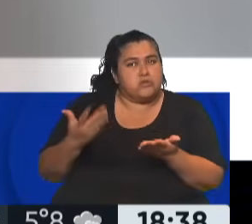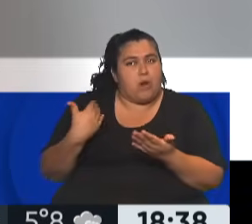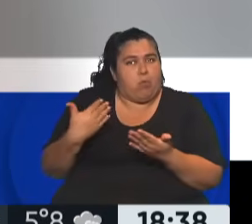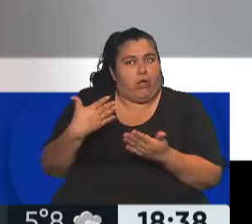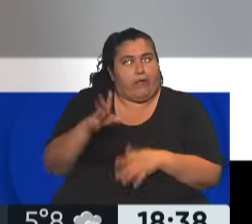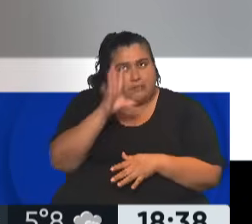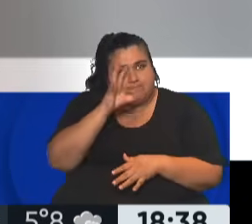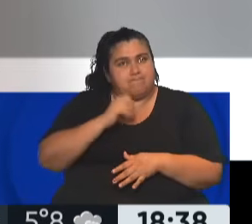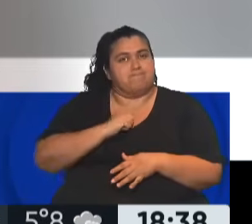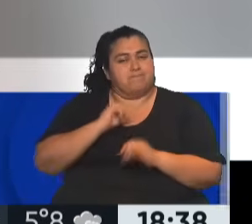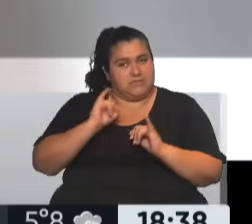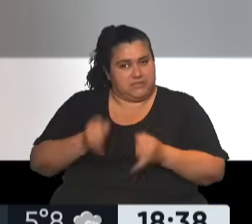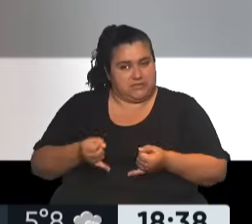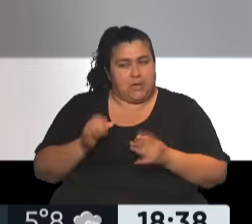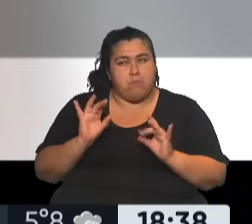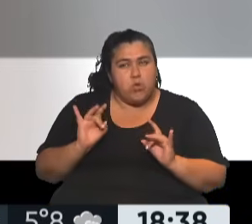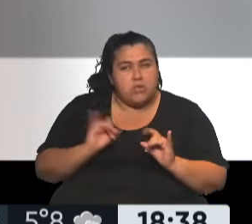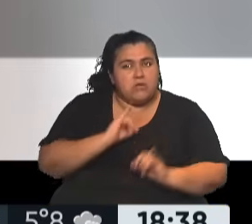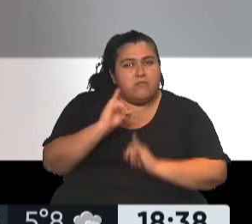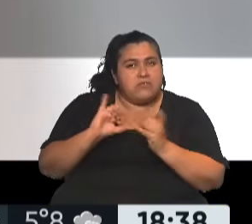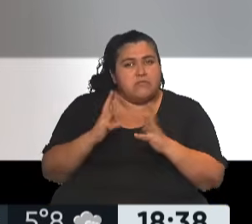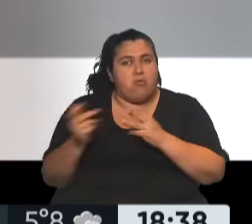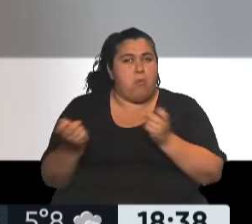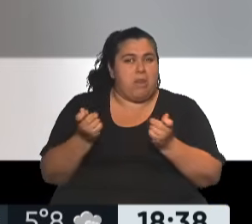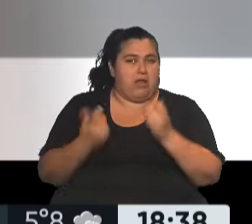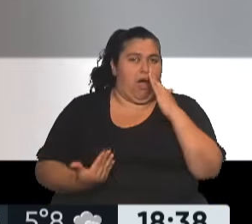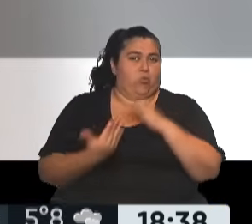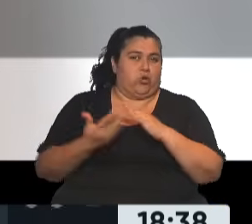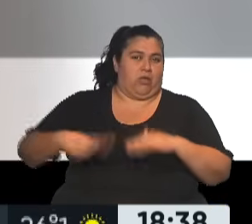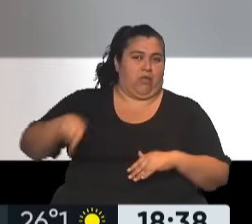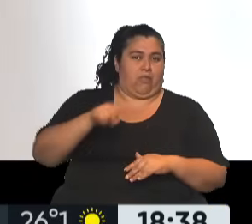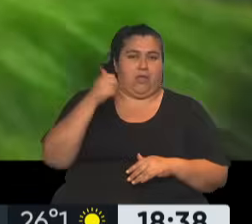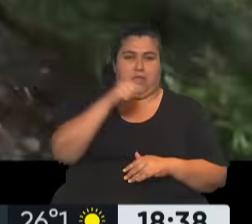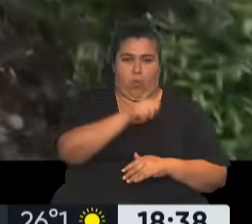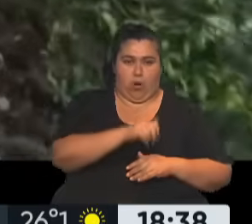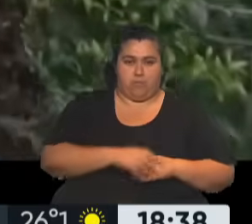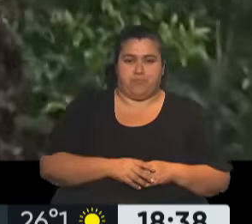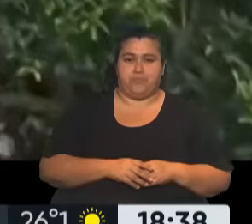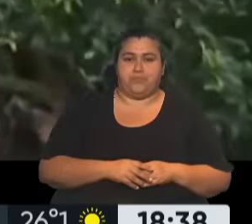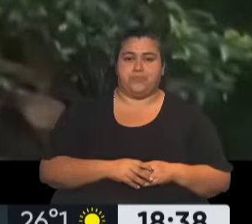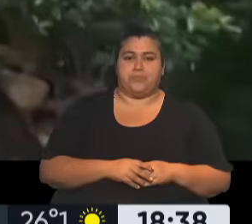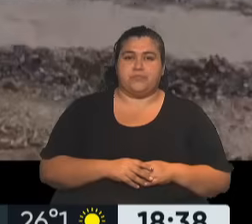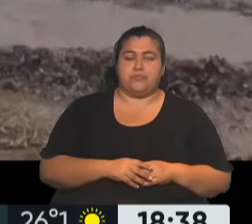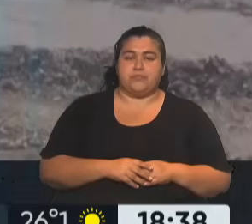is one very tricky aspect for the Taiwanese authorities to handle.